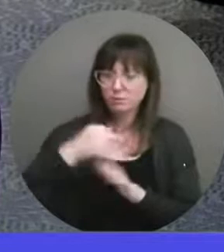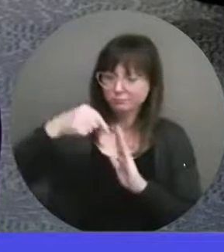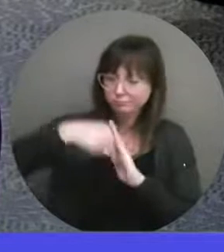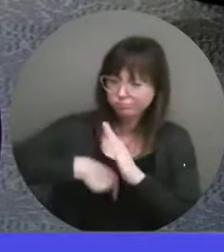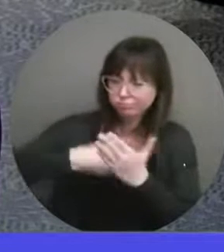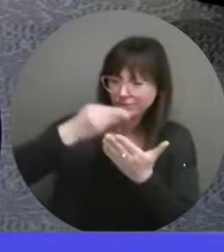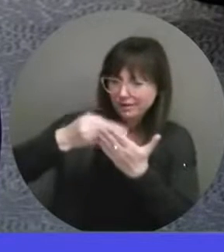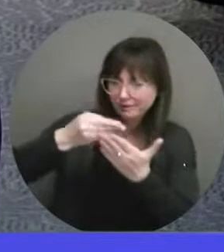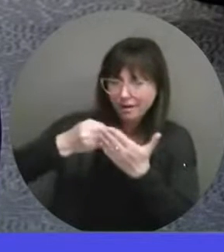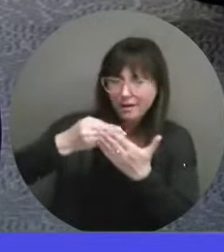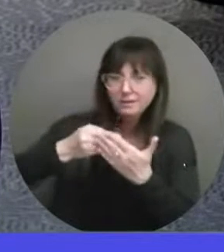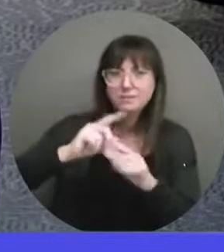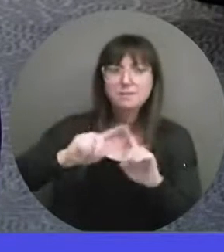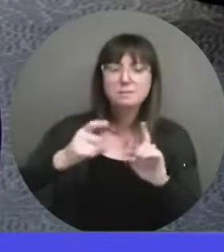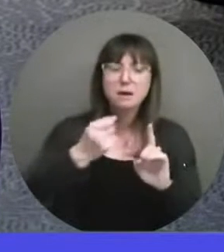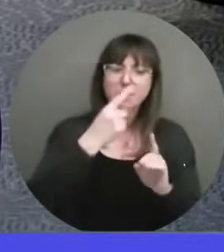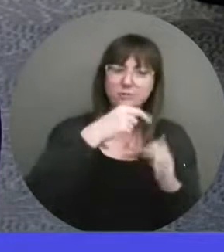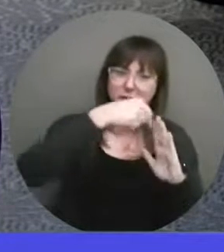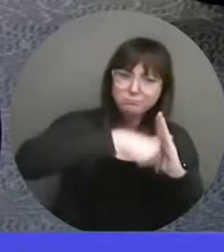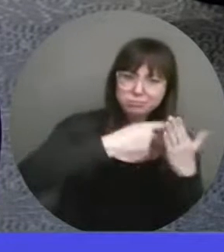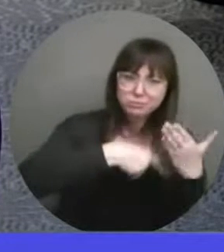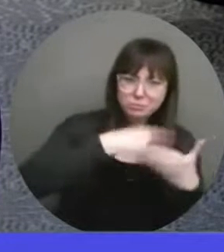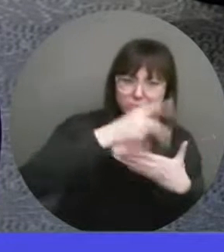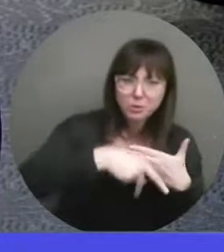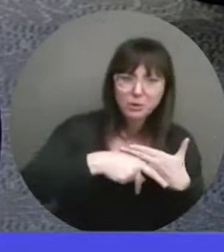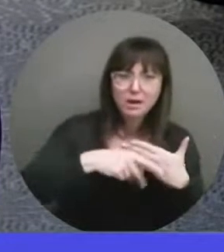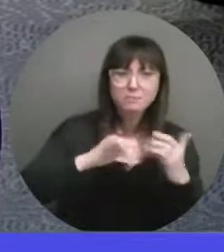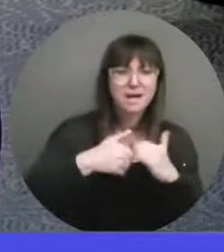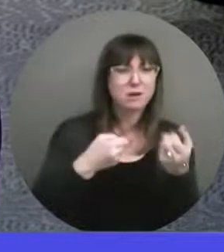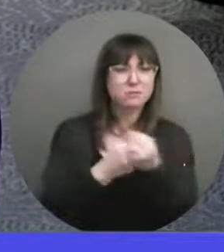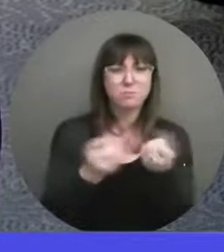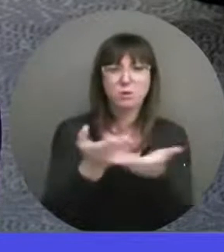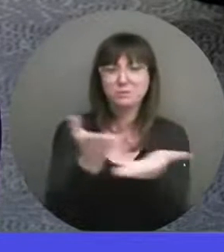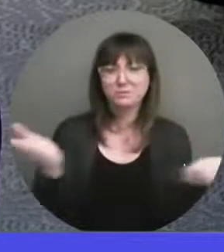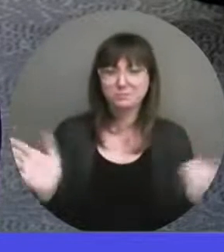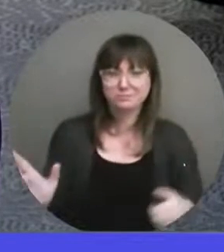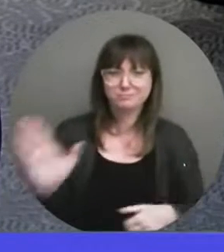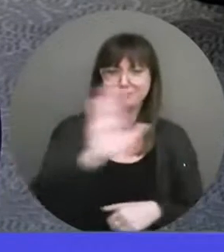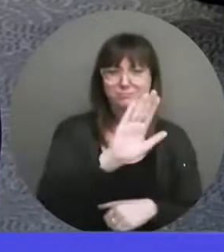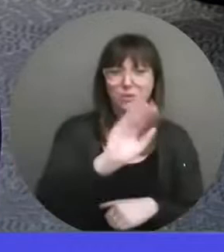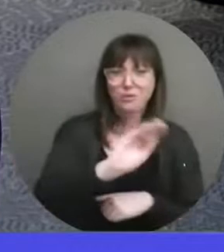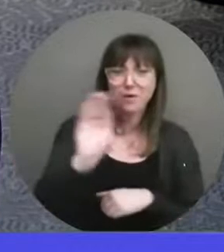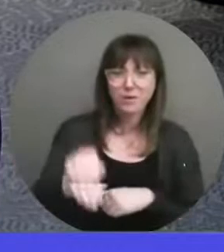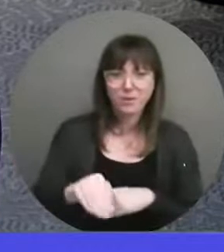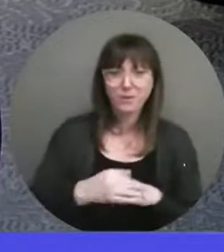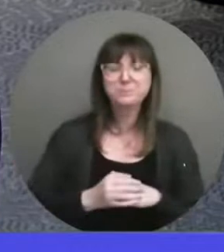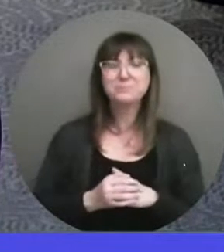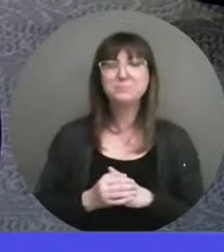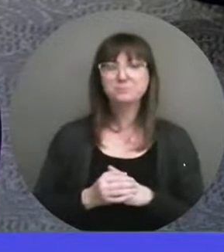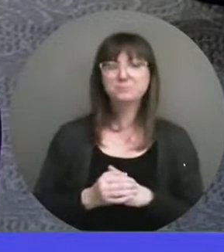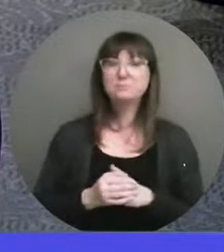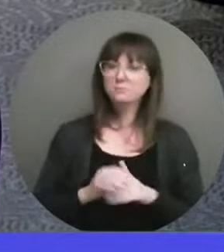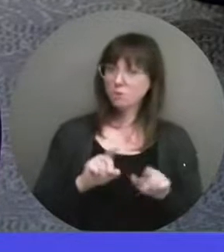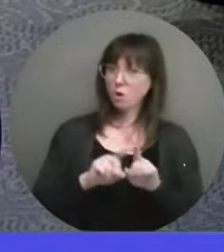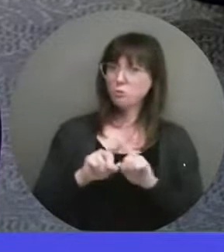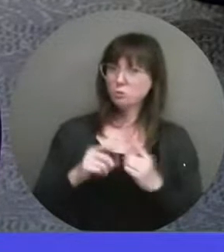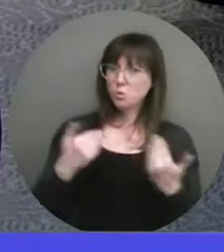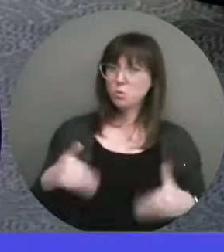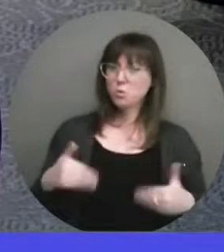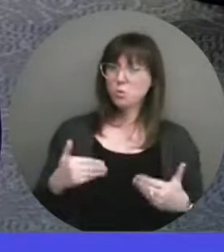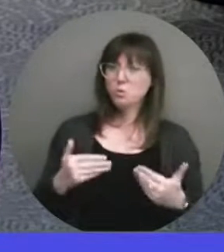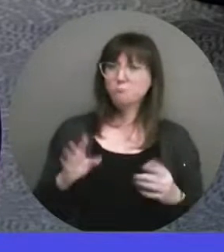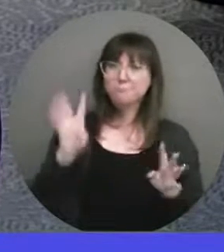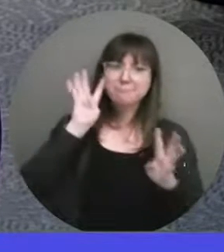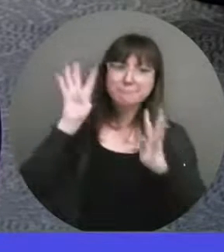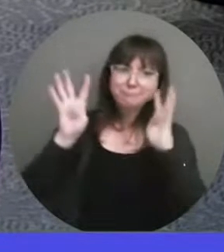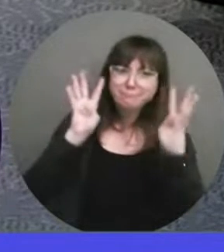programs and how we support our residents across the city, and coming up with some very, I'm going to say,